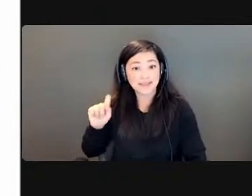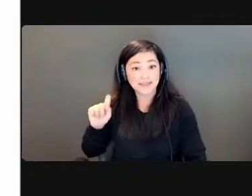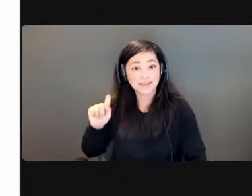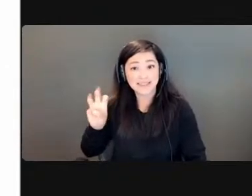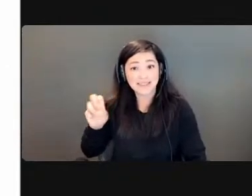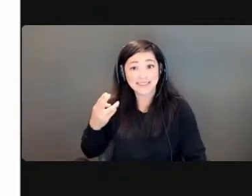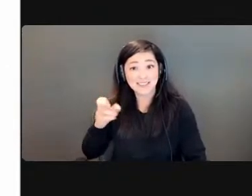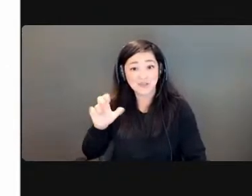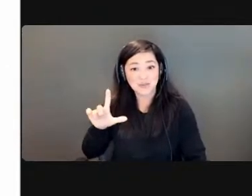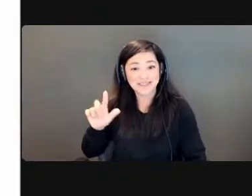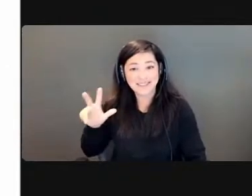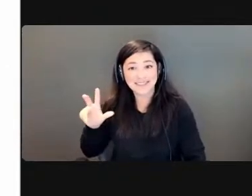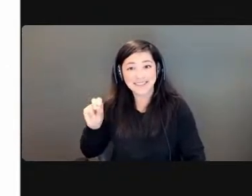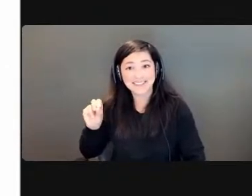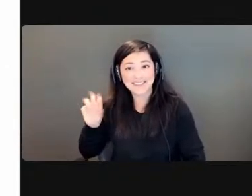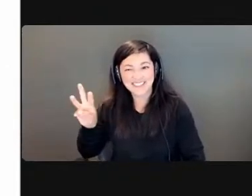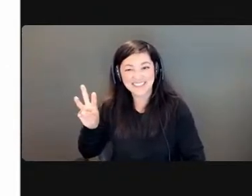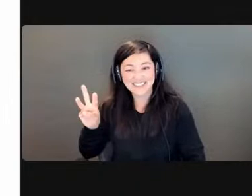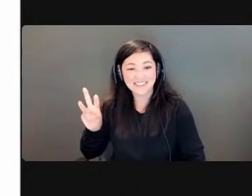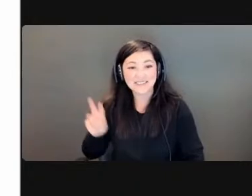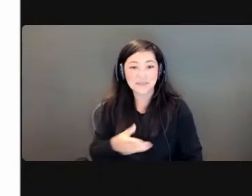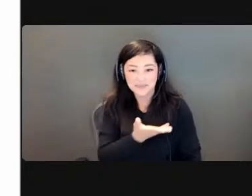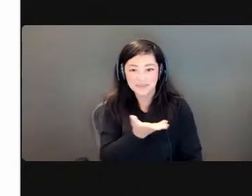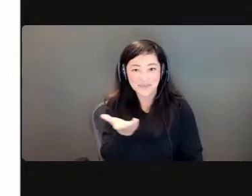keepinitwheel306. So that's